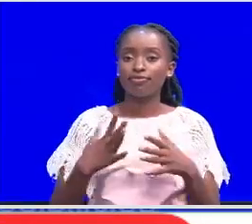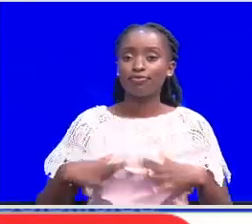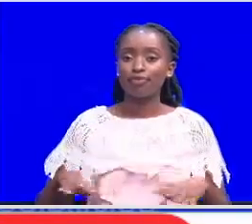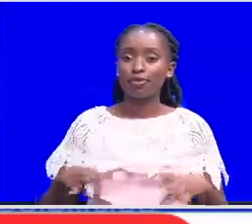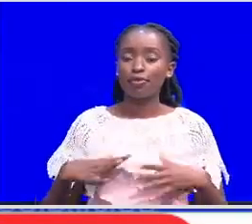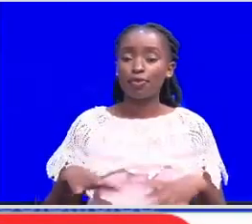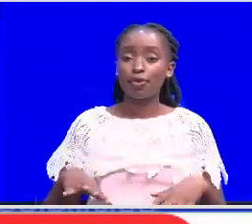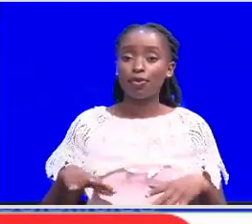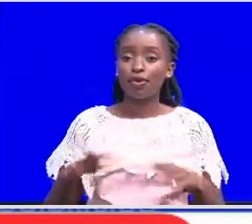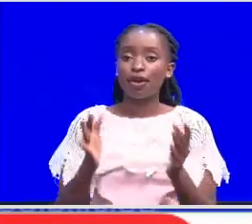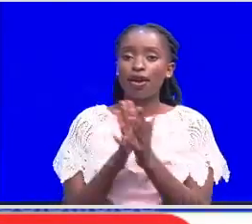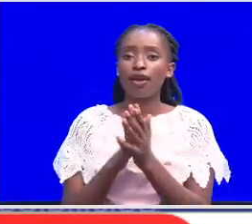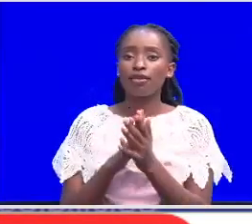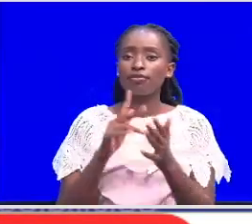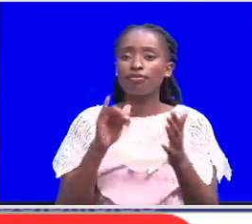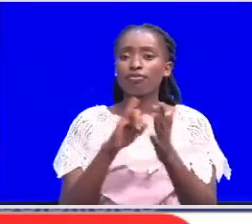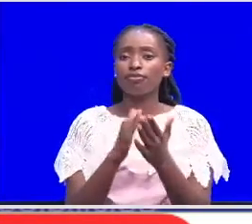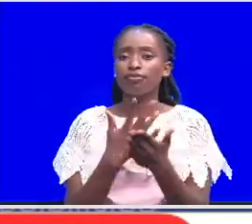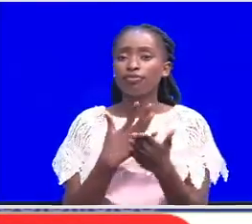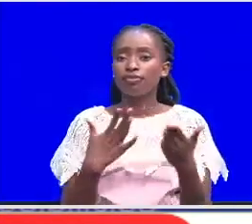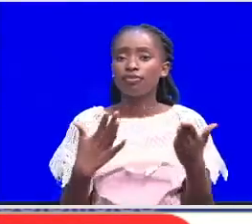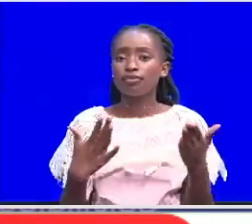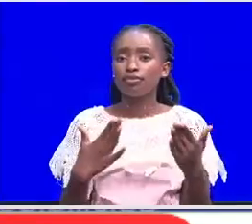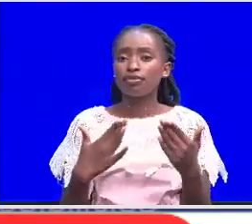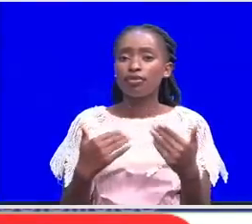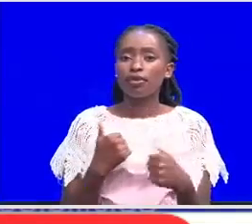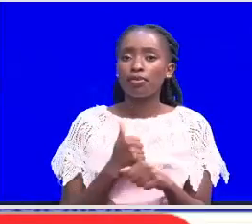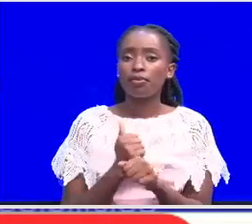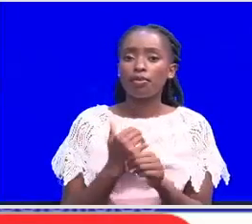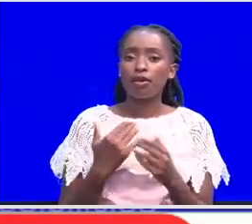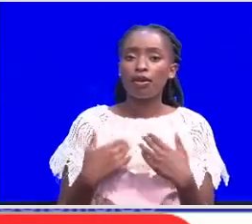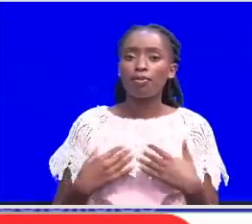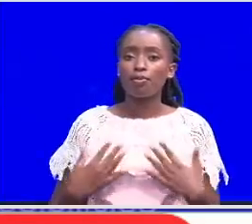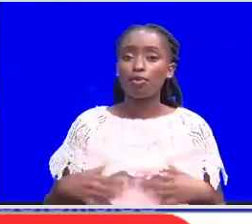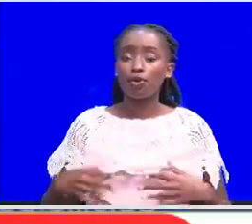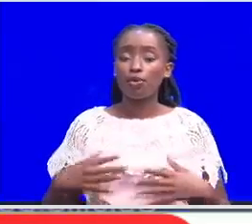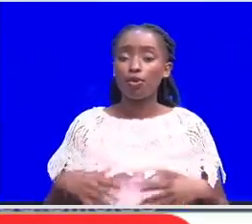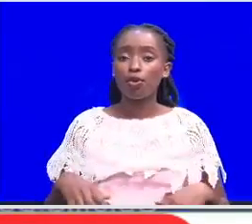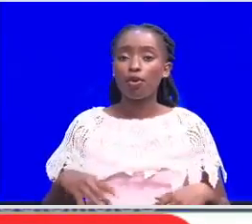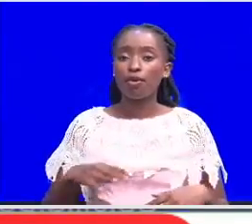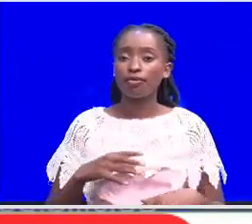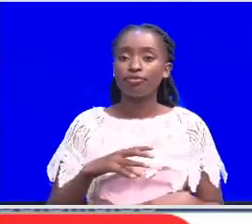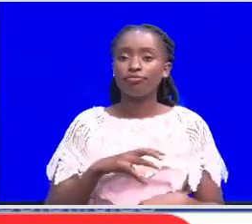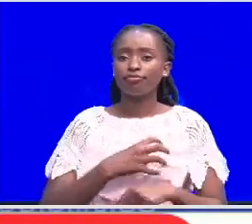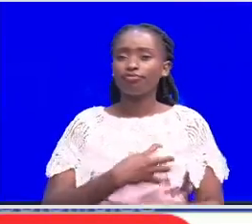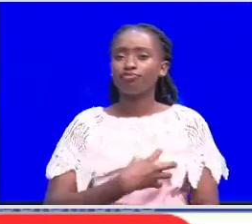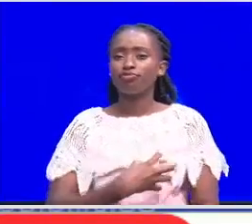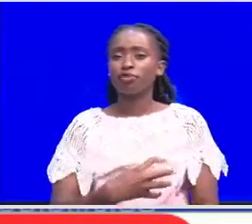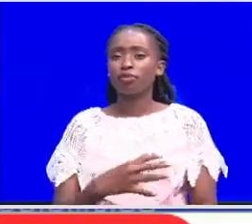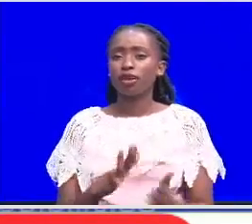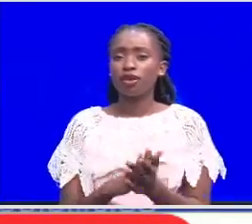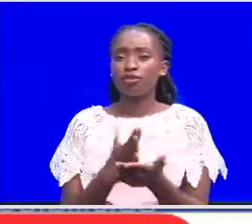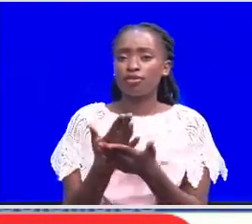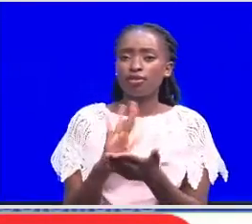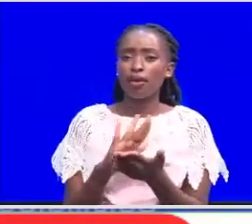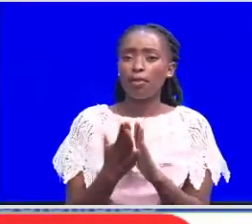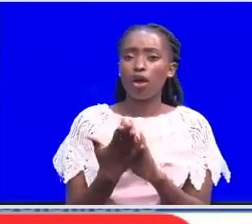In the process, of course, some lawyers become rich, and some become powerful.